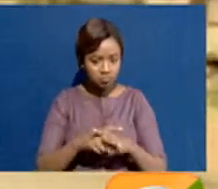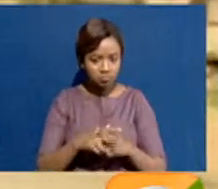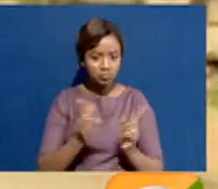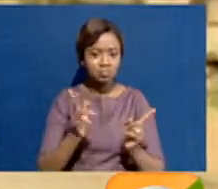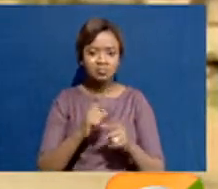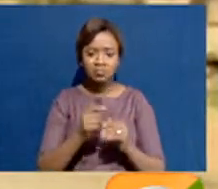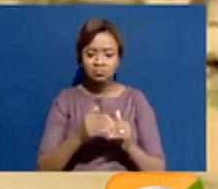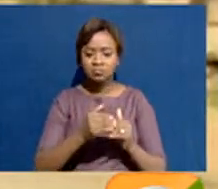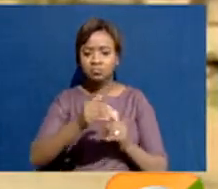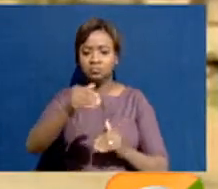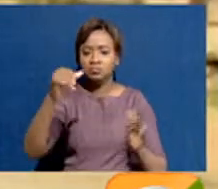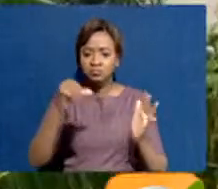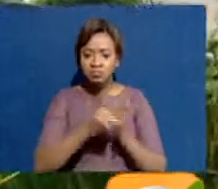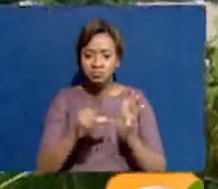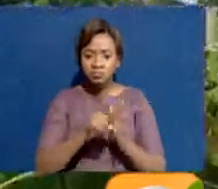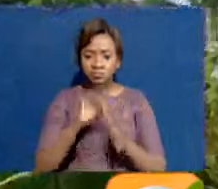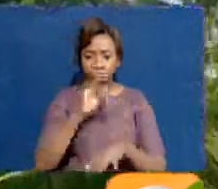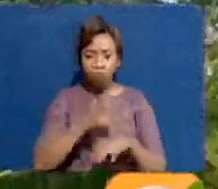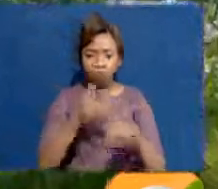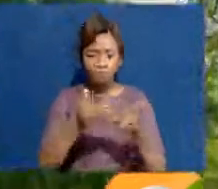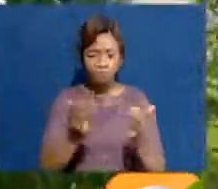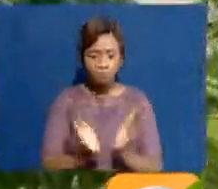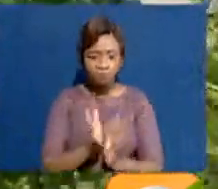suffering for so many families.